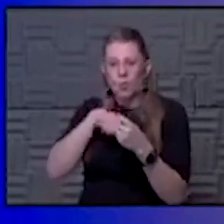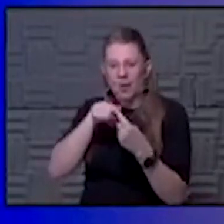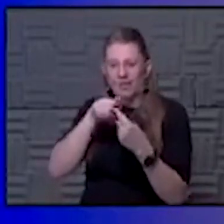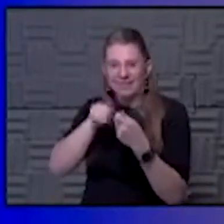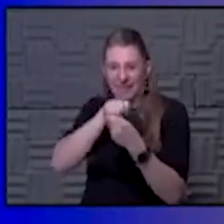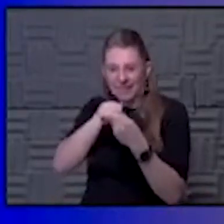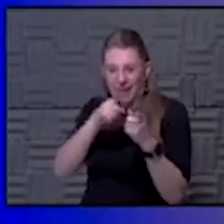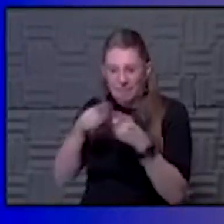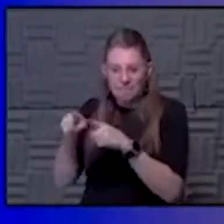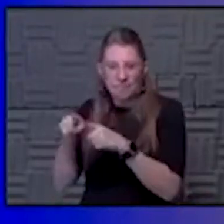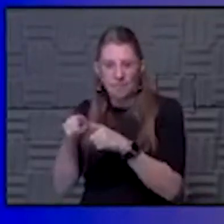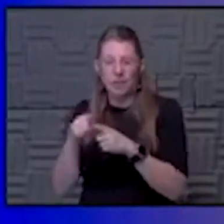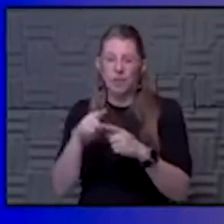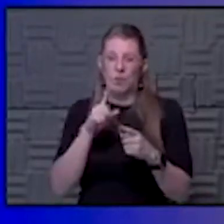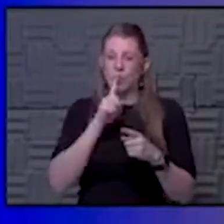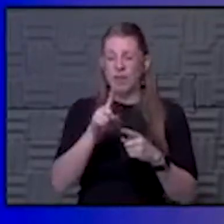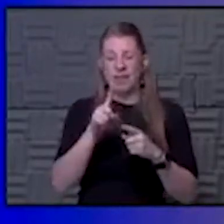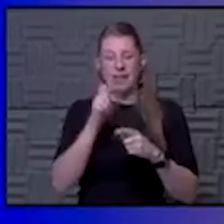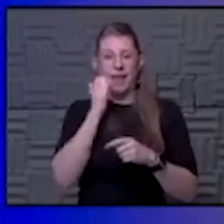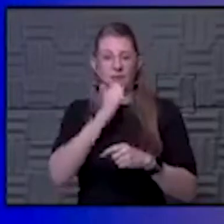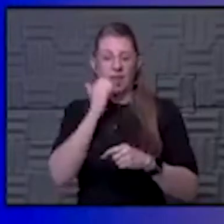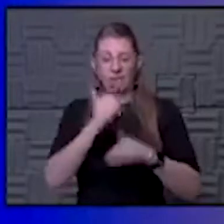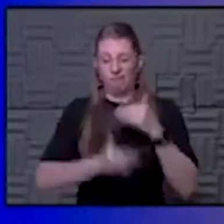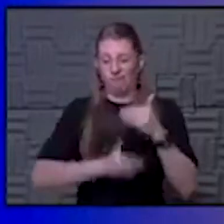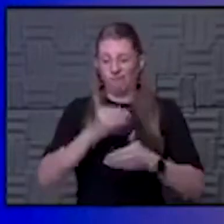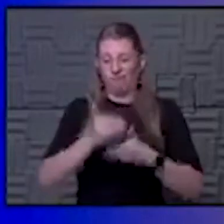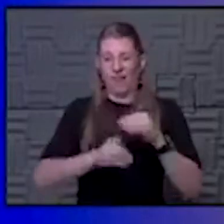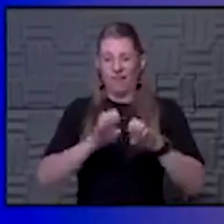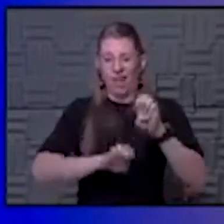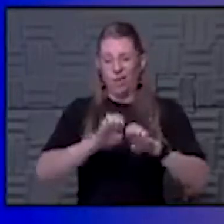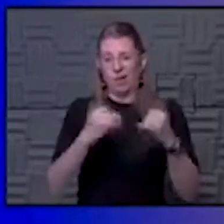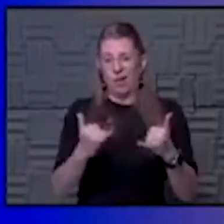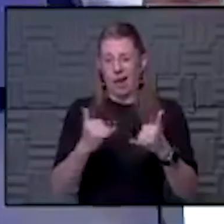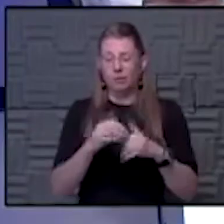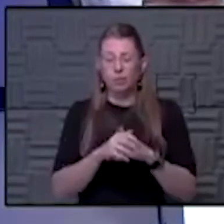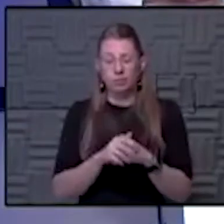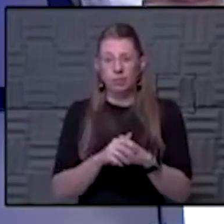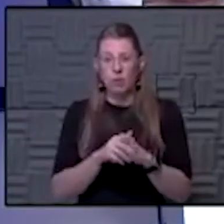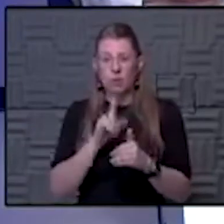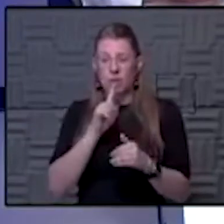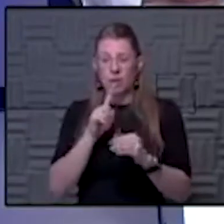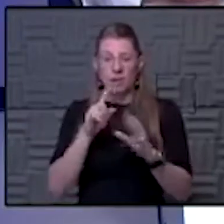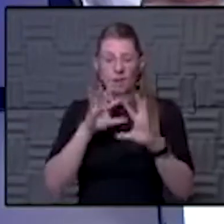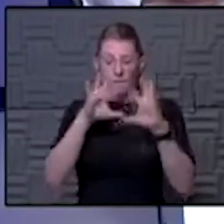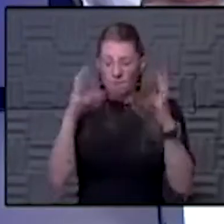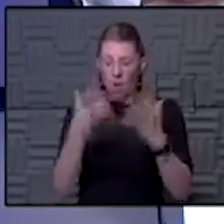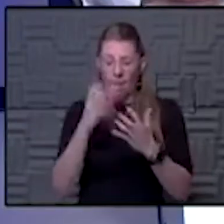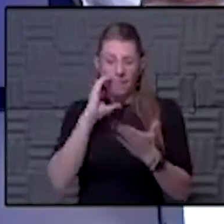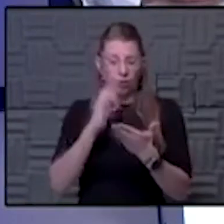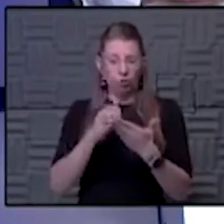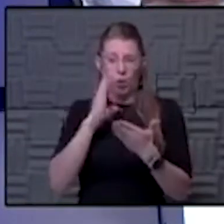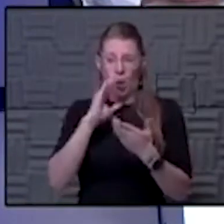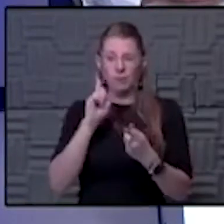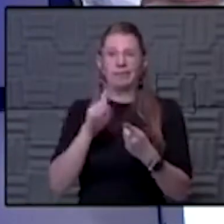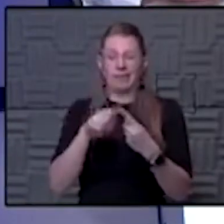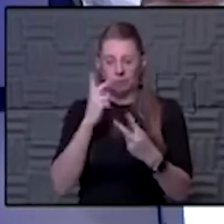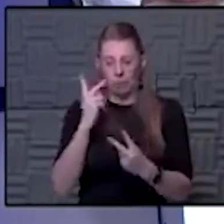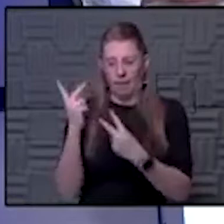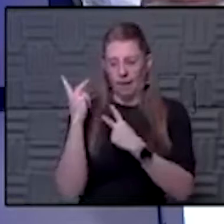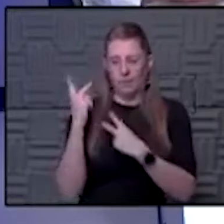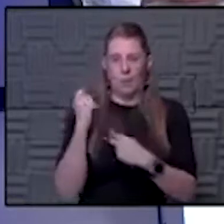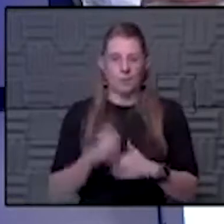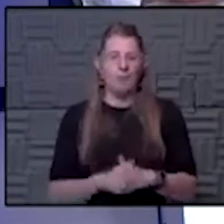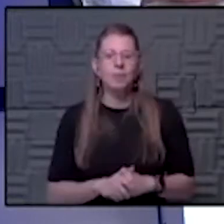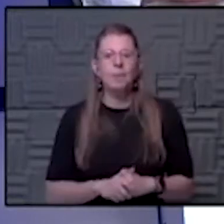continuing to evaluate day by day. But the full picture is not known until you can look back. Other reporter questions? Well,